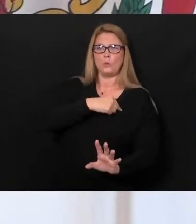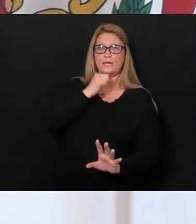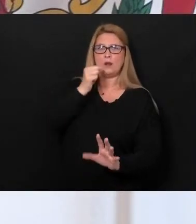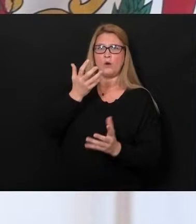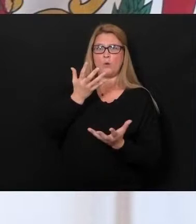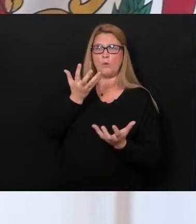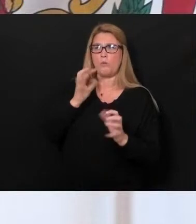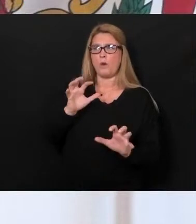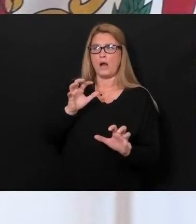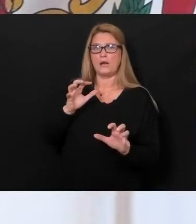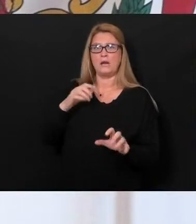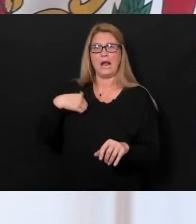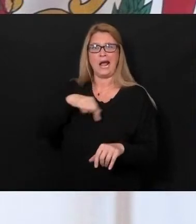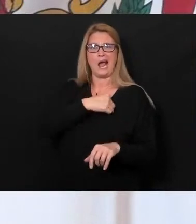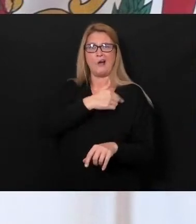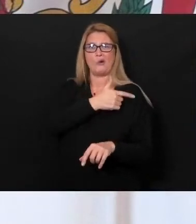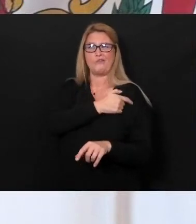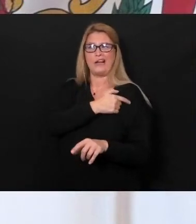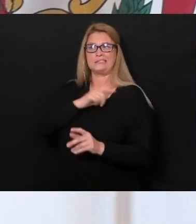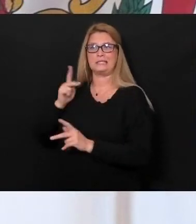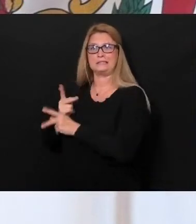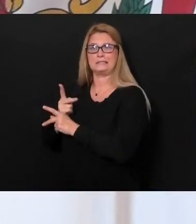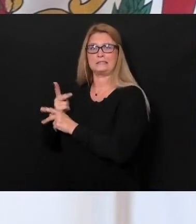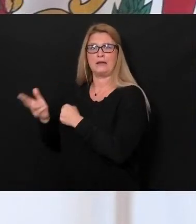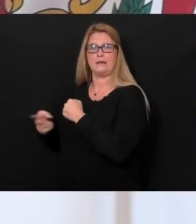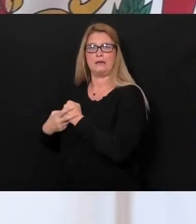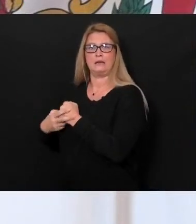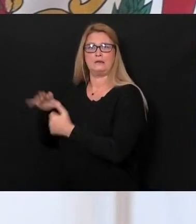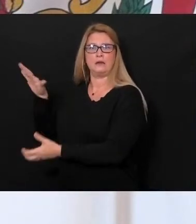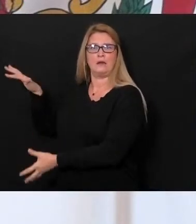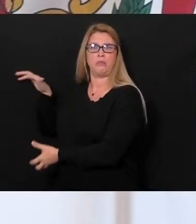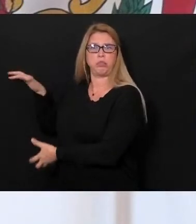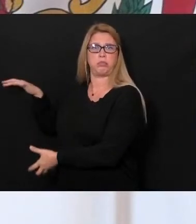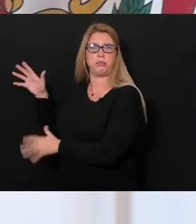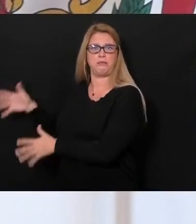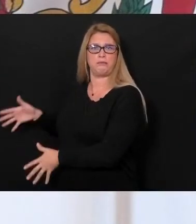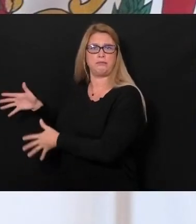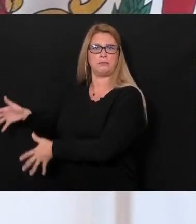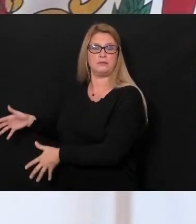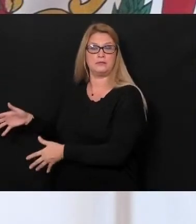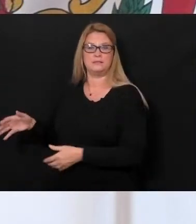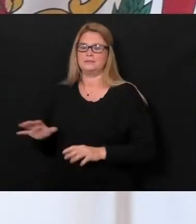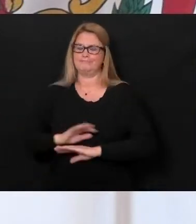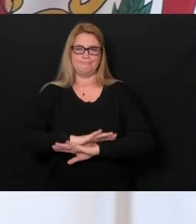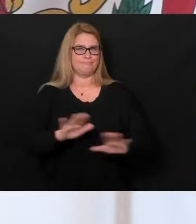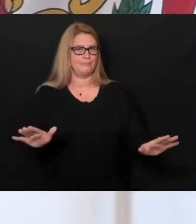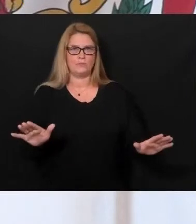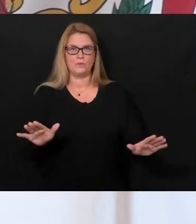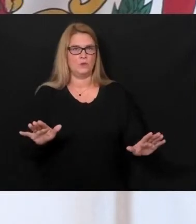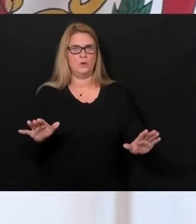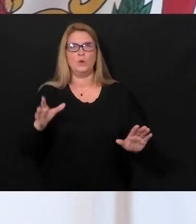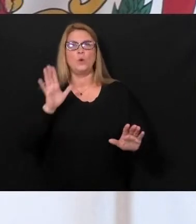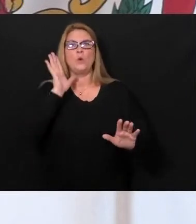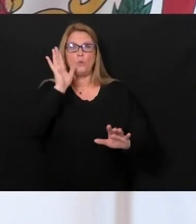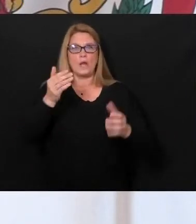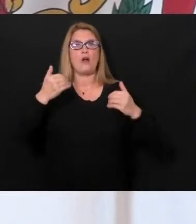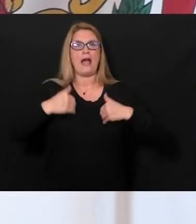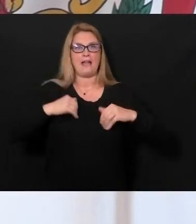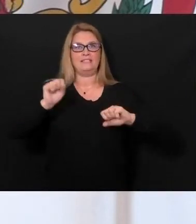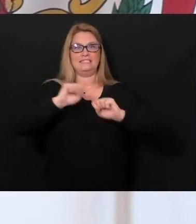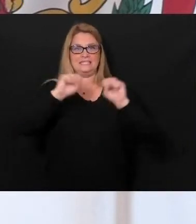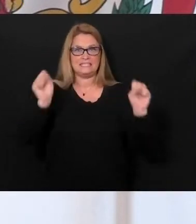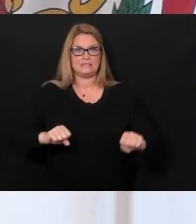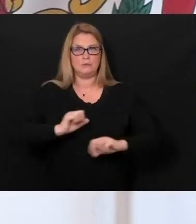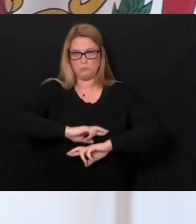in a warehouse, and we took practical approaches by using local pharmacies and local clinics and everything, and